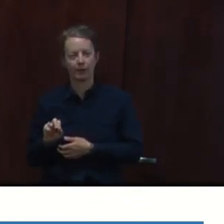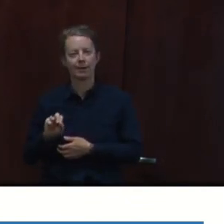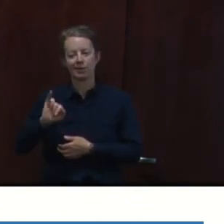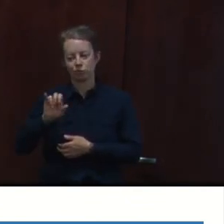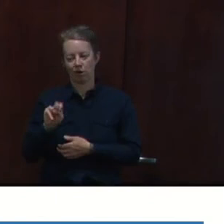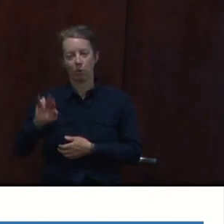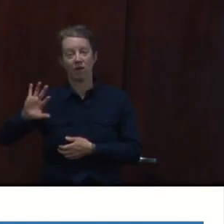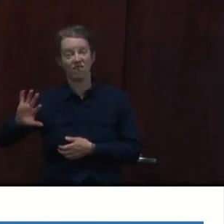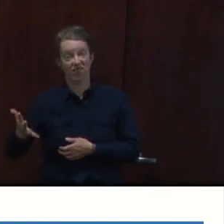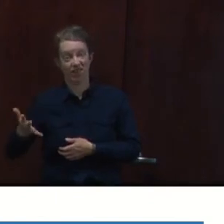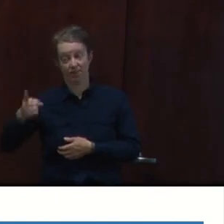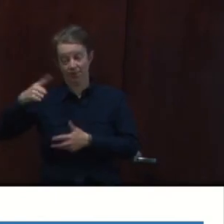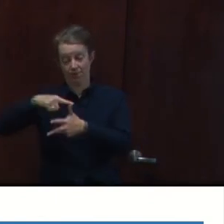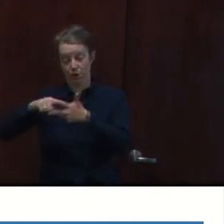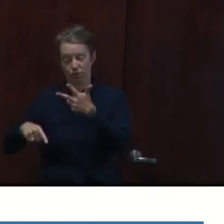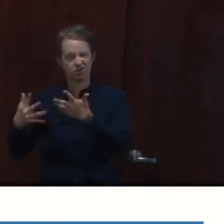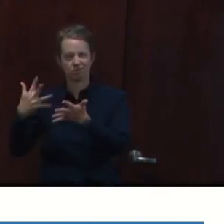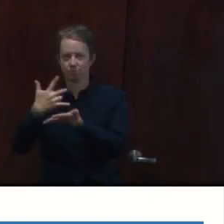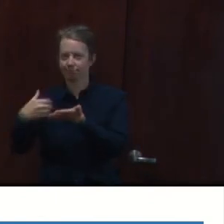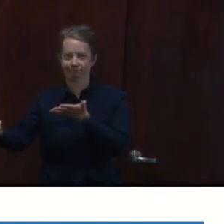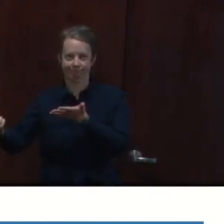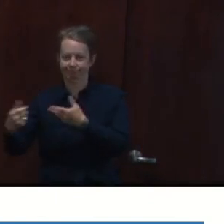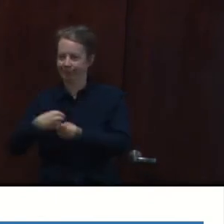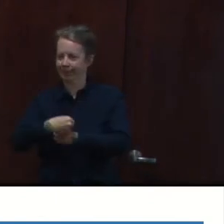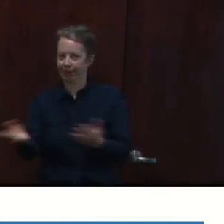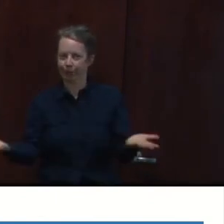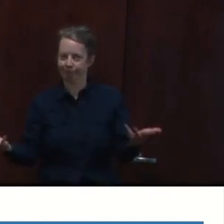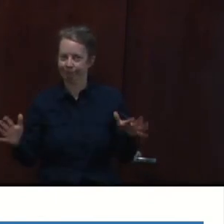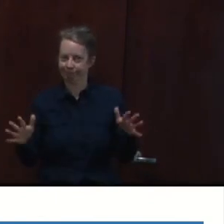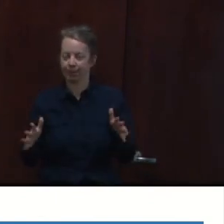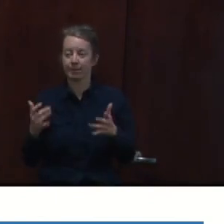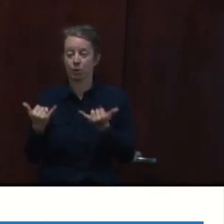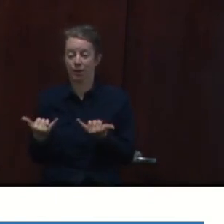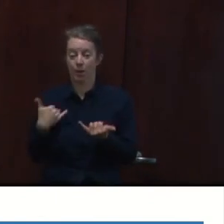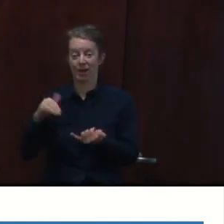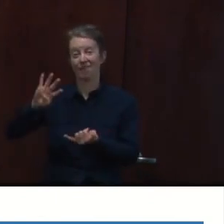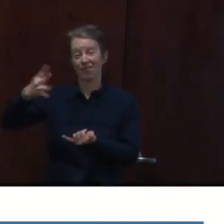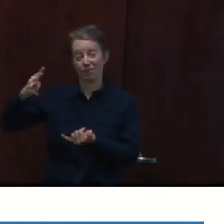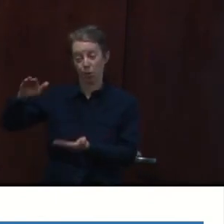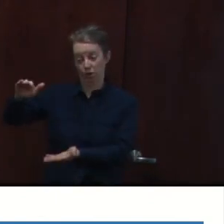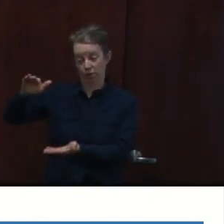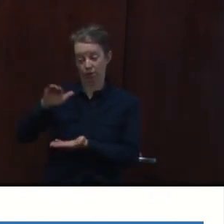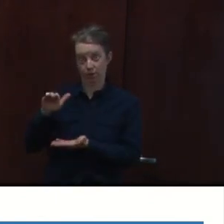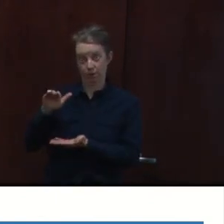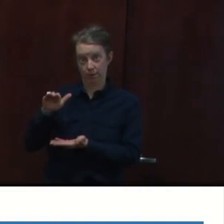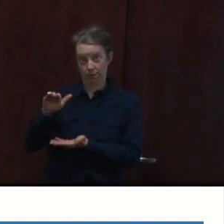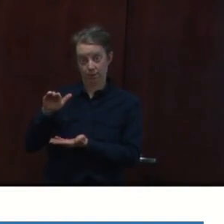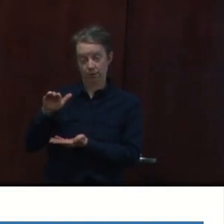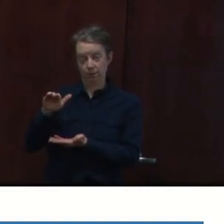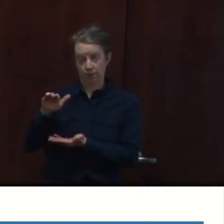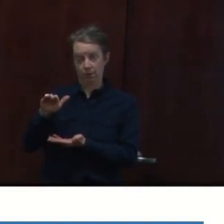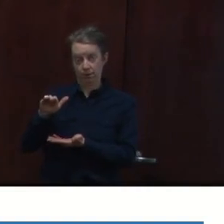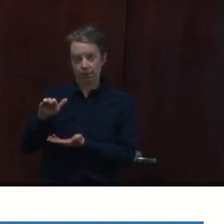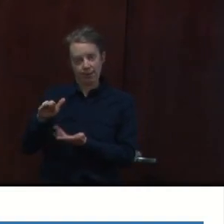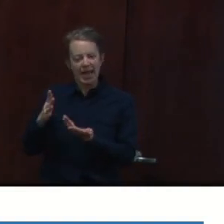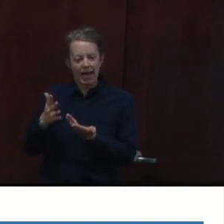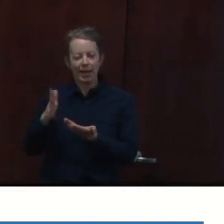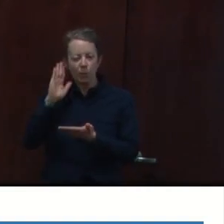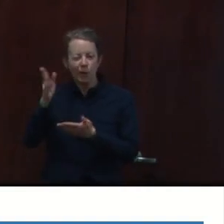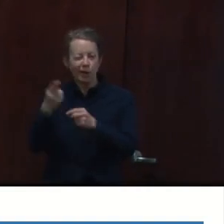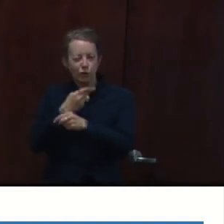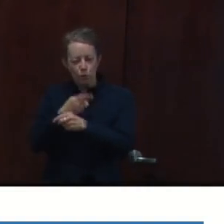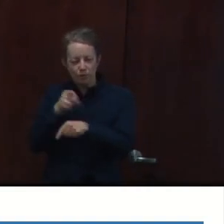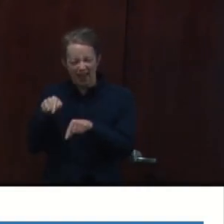been depleted. We are currently working on that 4th shipment there, and it is on its way to be depleted